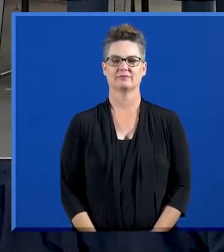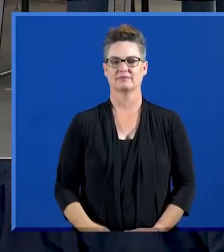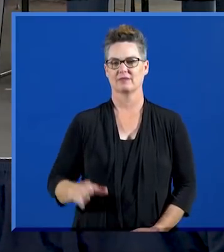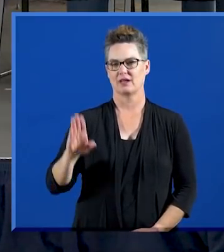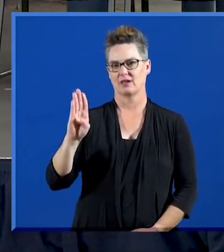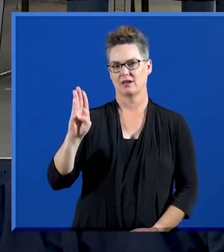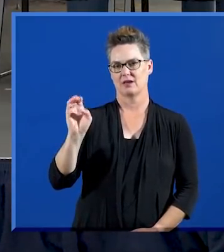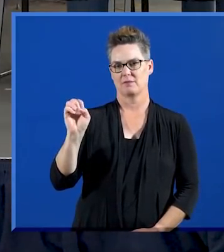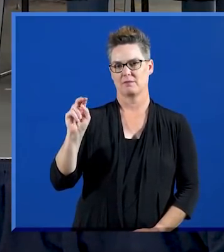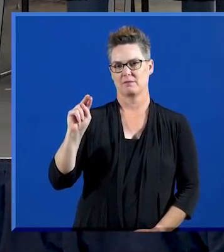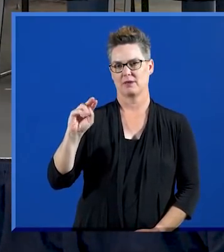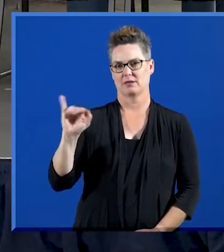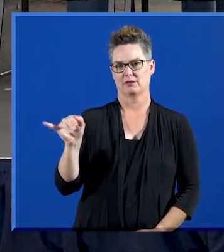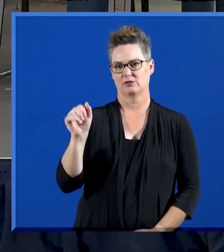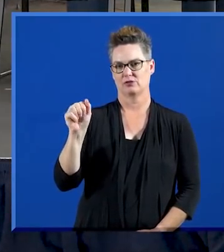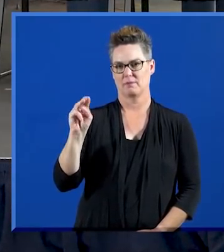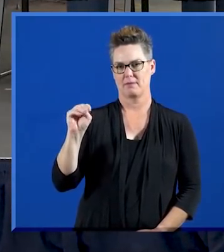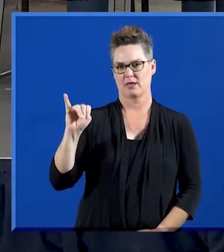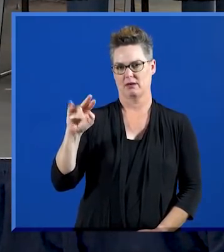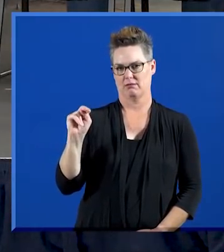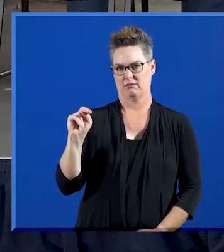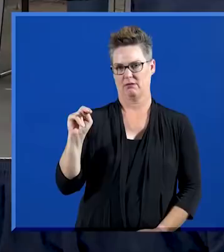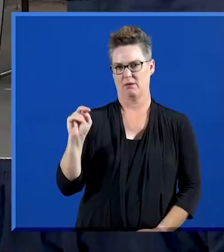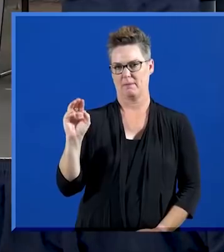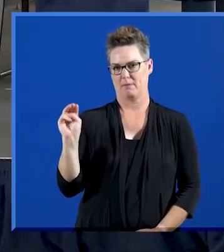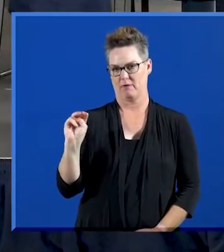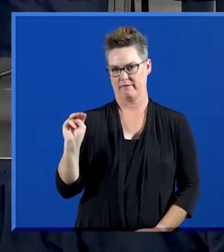Benjamin Murphy.